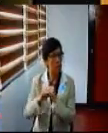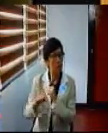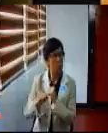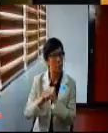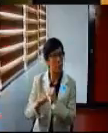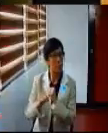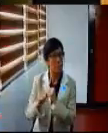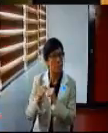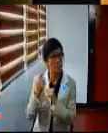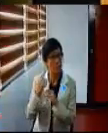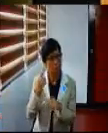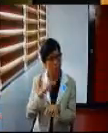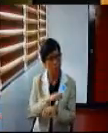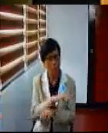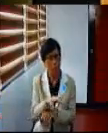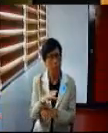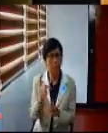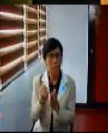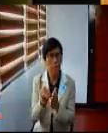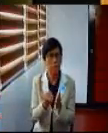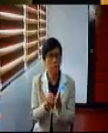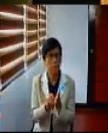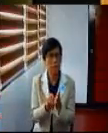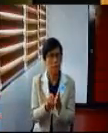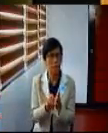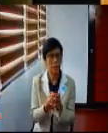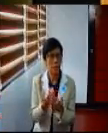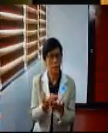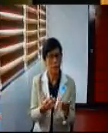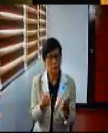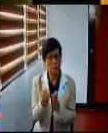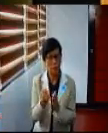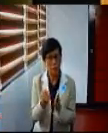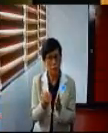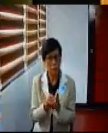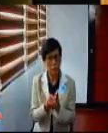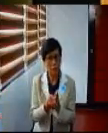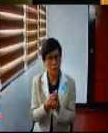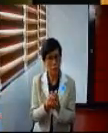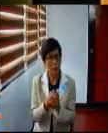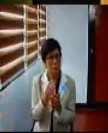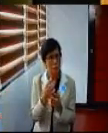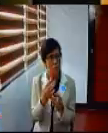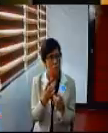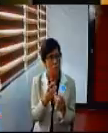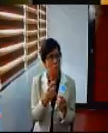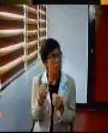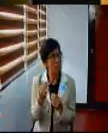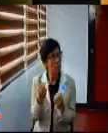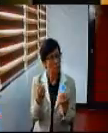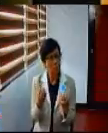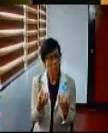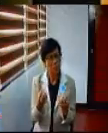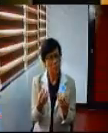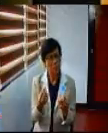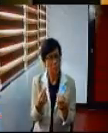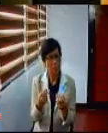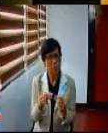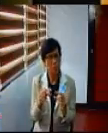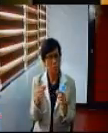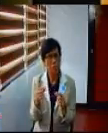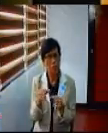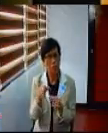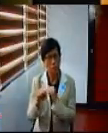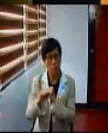for effective standards. And these standards have gone through a whole gamut of campaigns